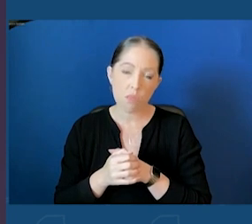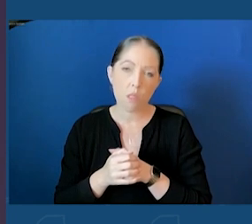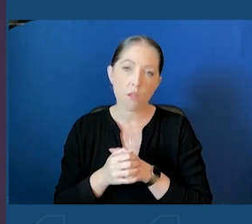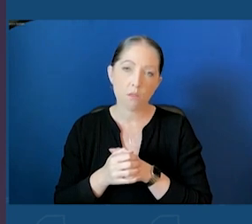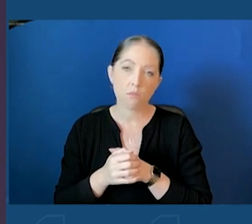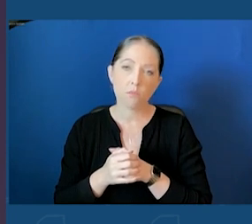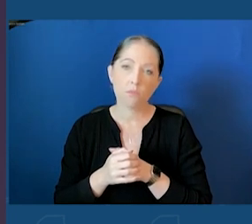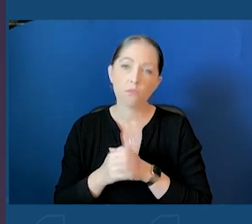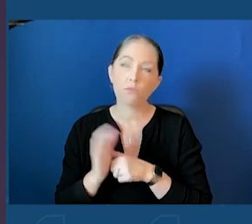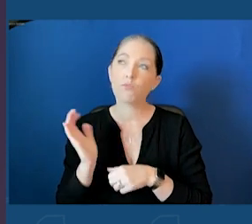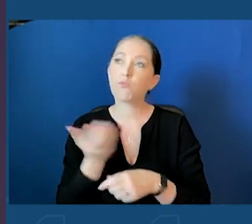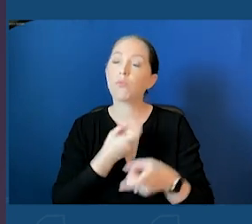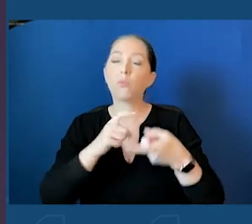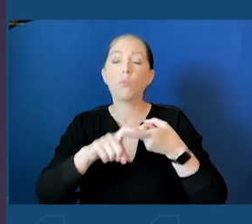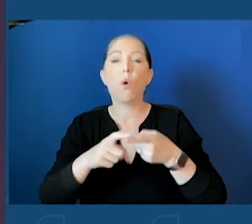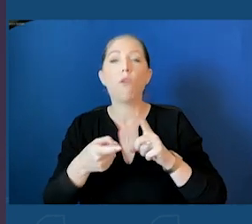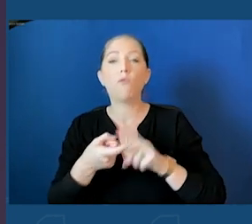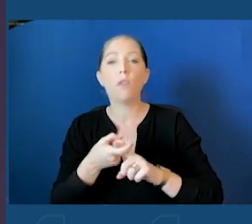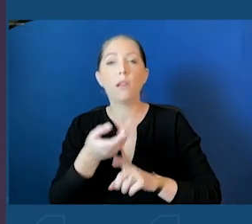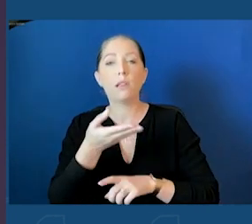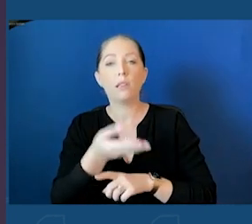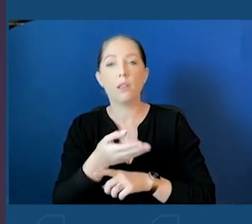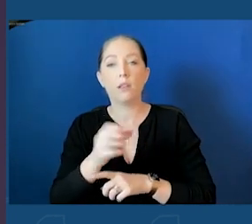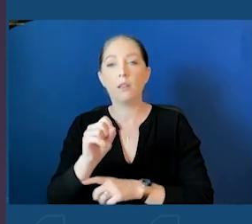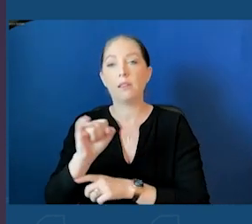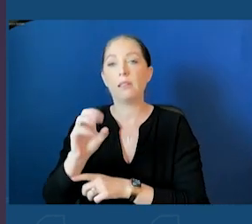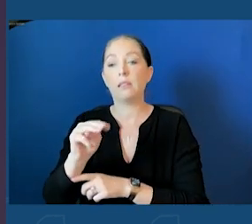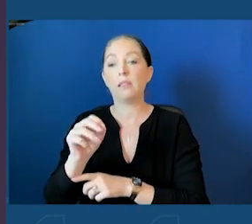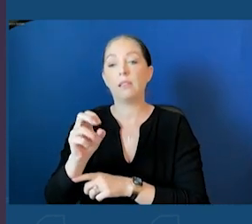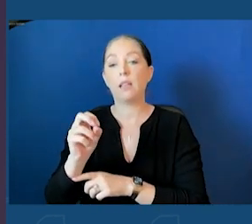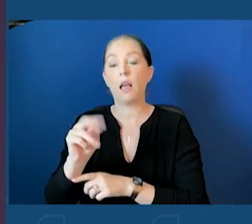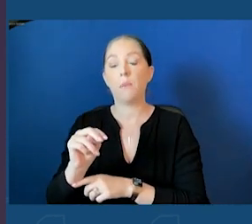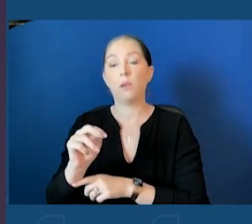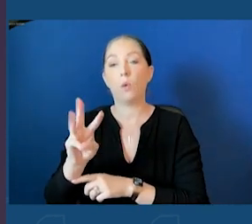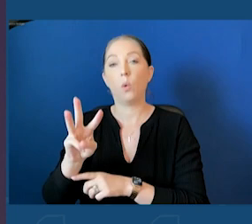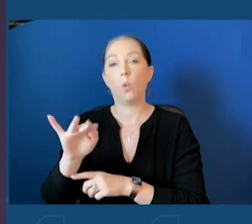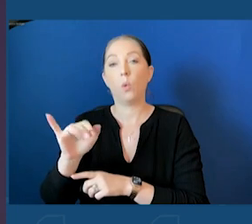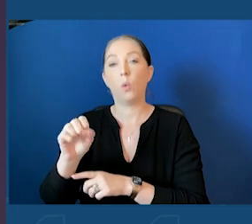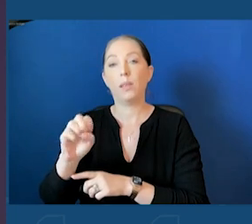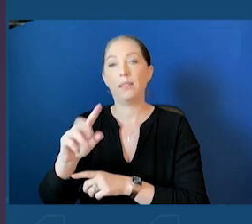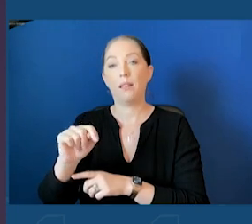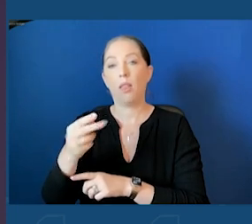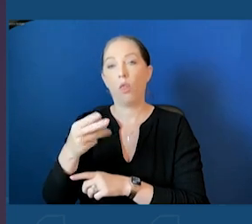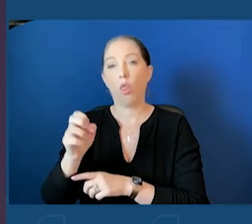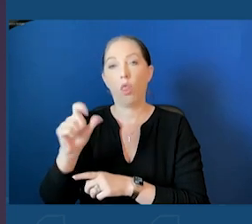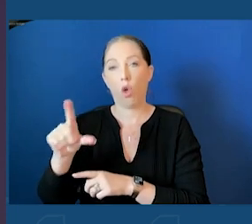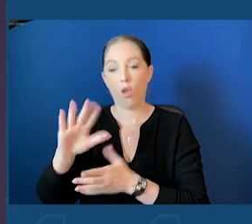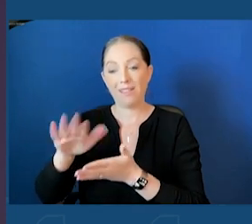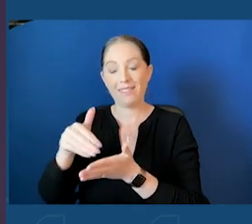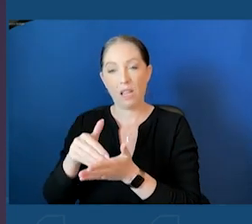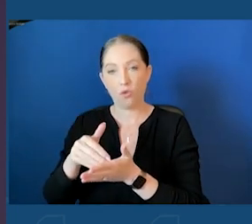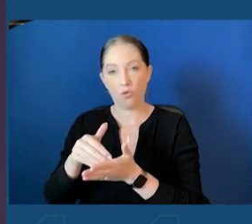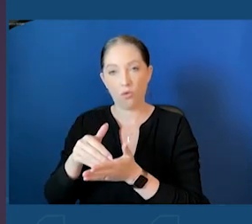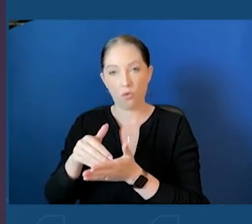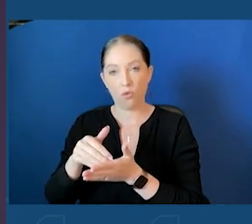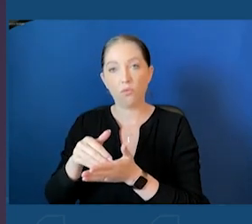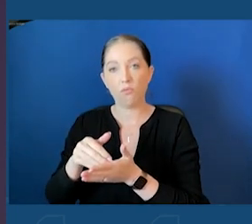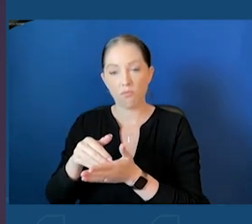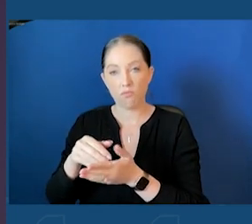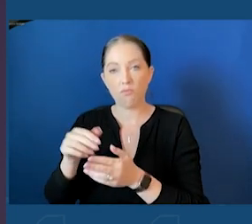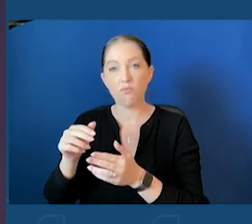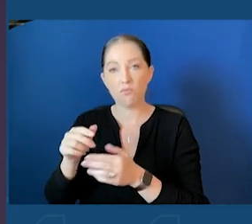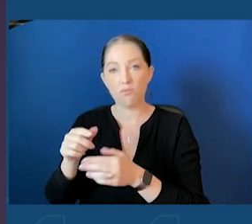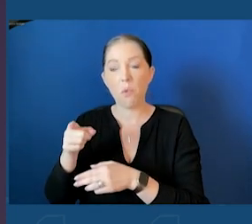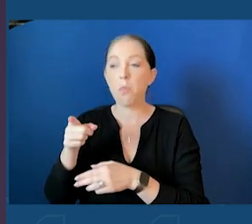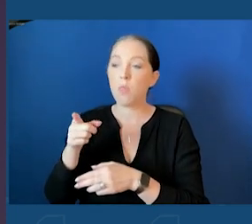friends at the Simon Wiesenthal Center began to meet with us to describe some